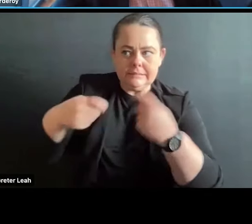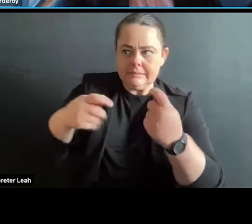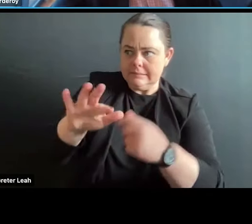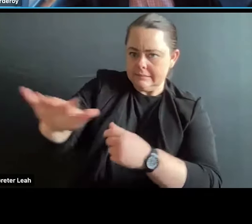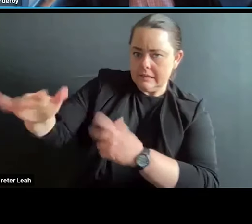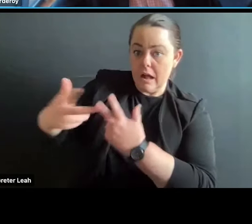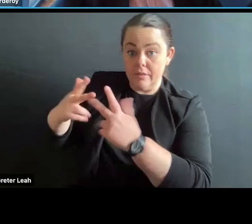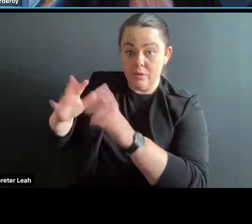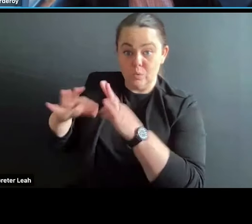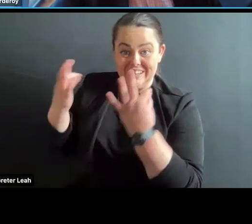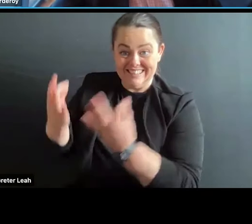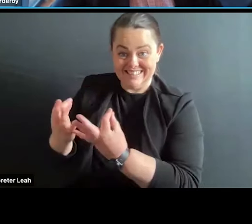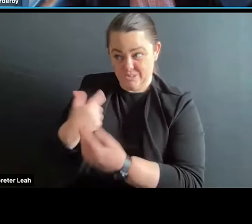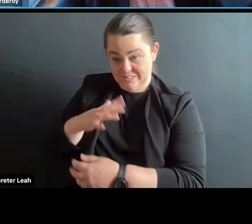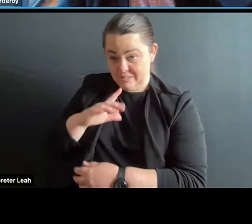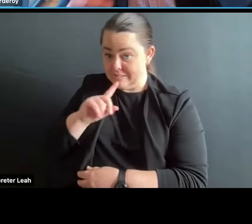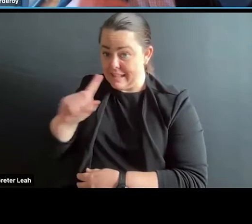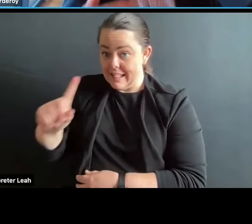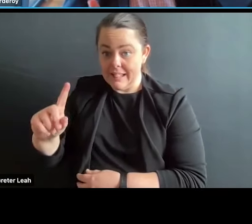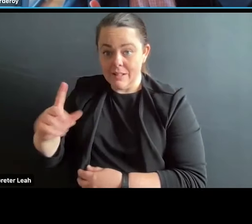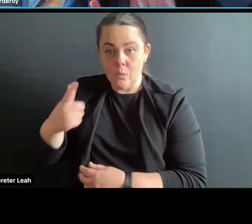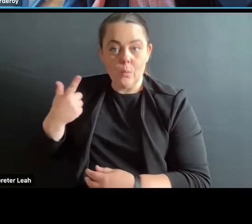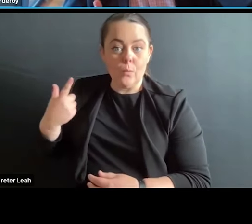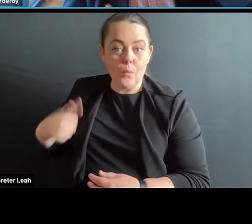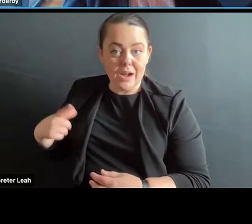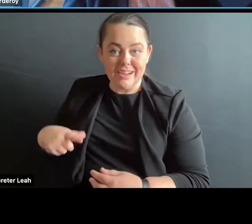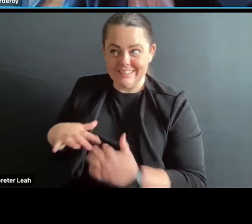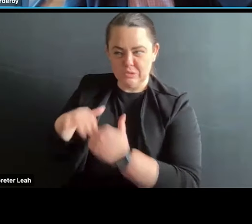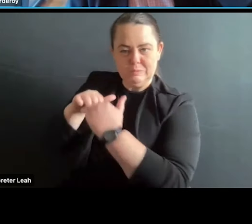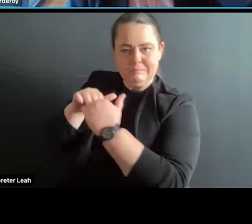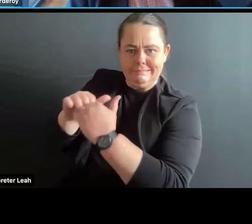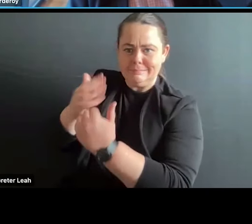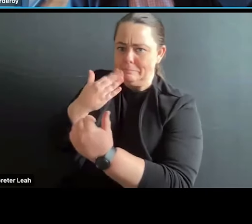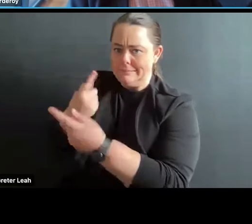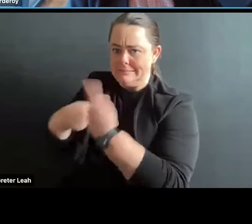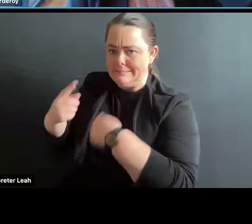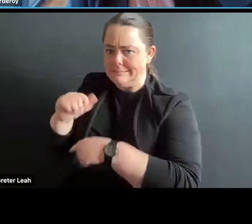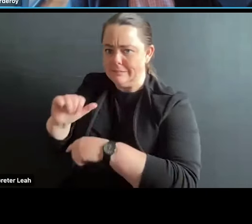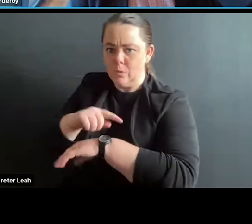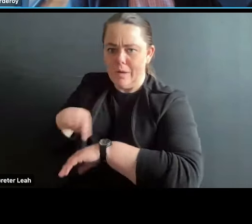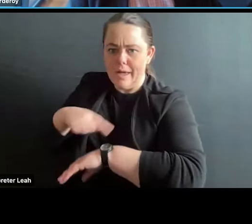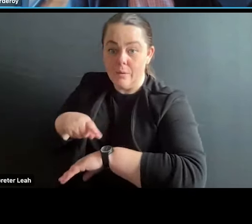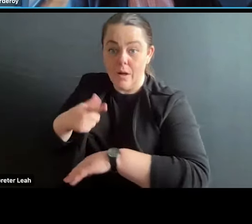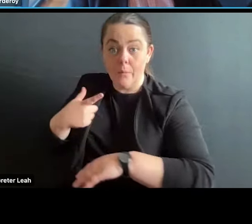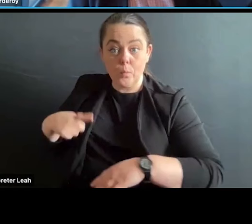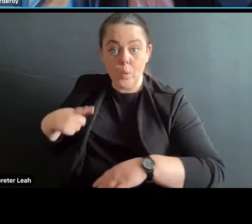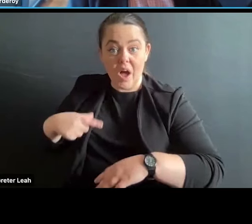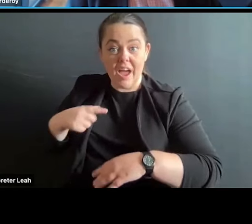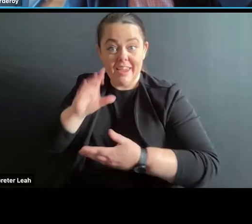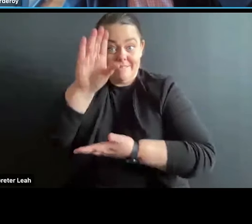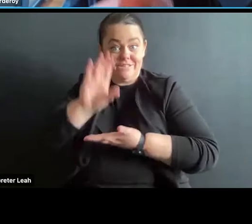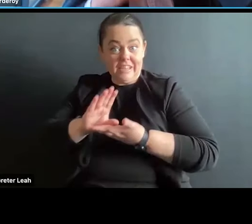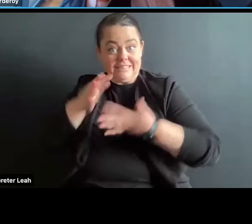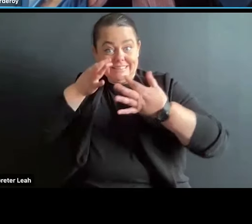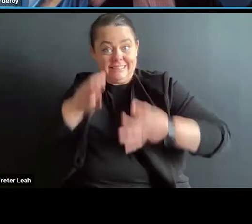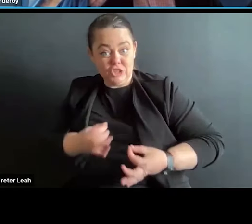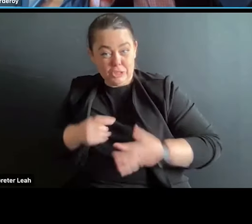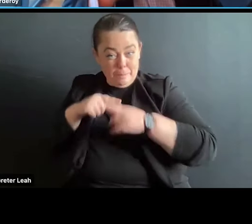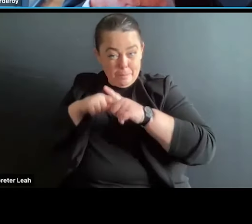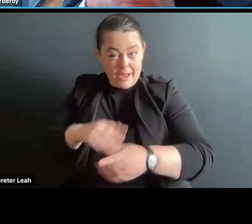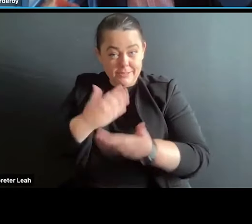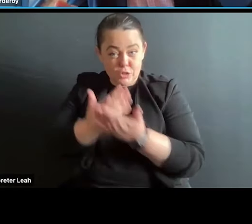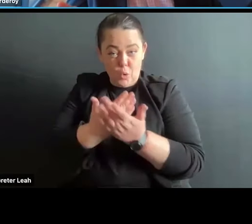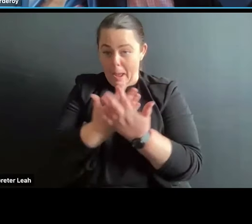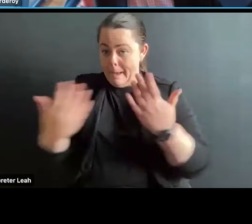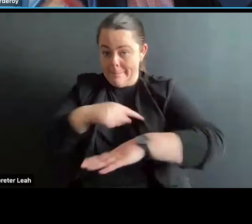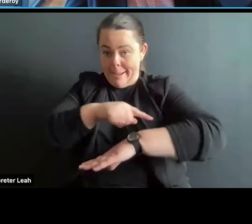this is the basis that they know that funding decisions can be made and operational decisions can be made. So it's